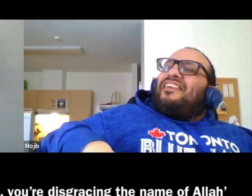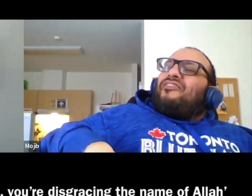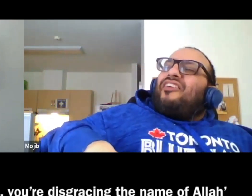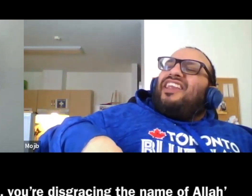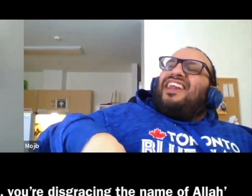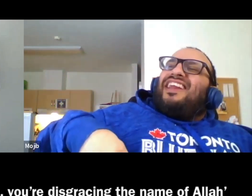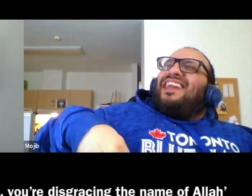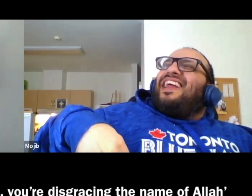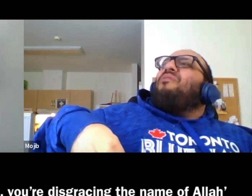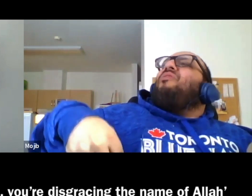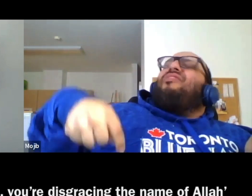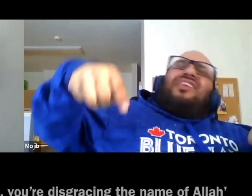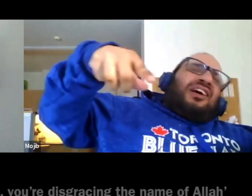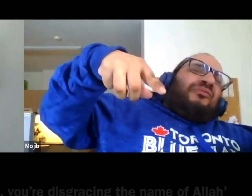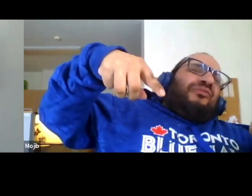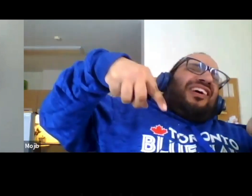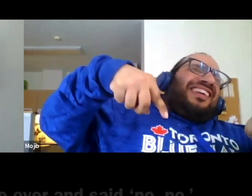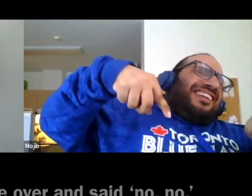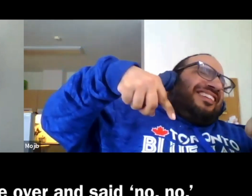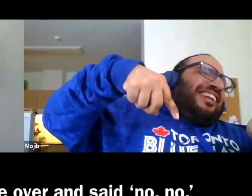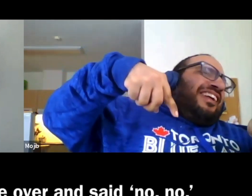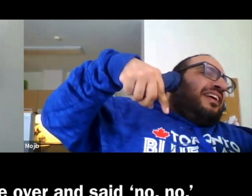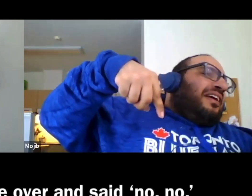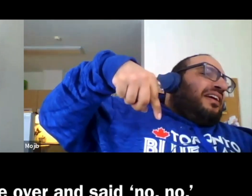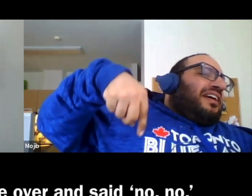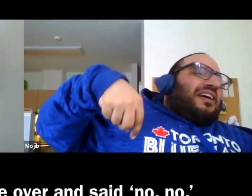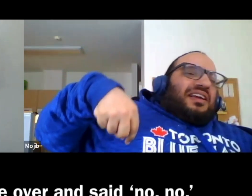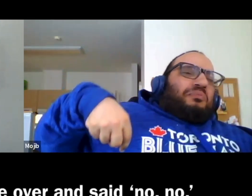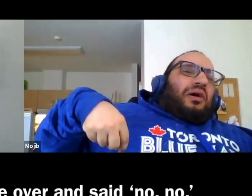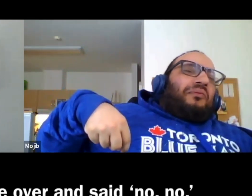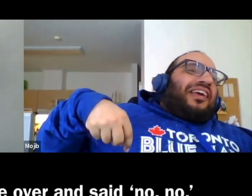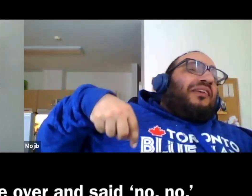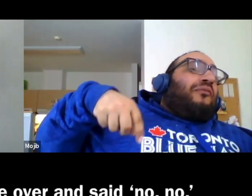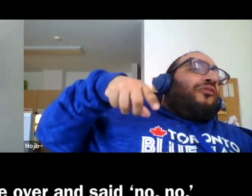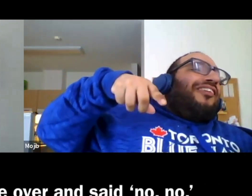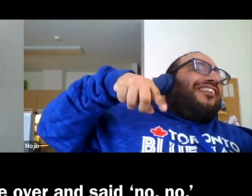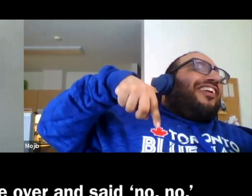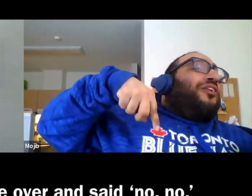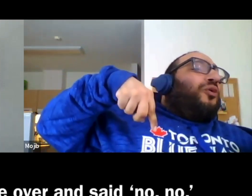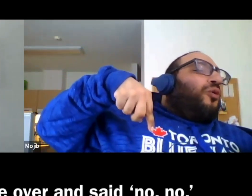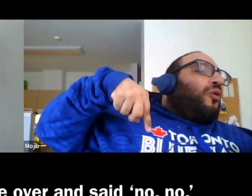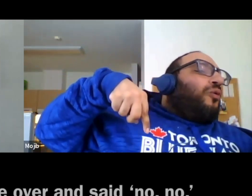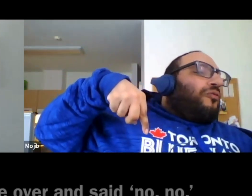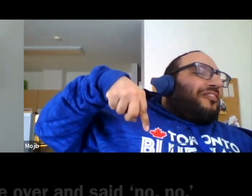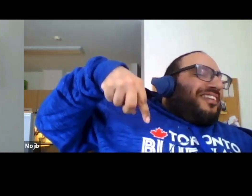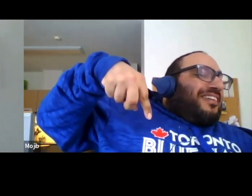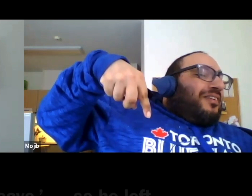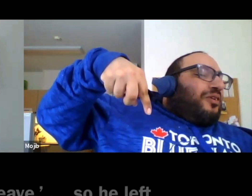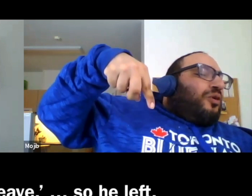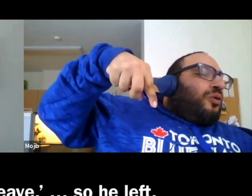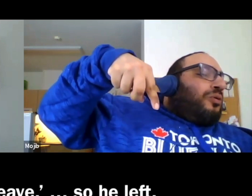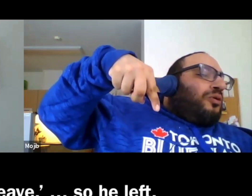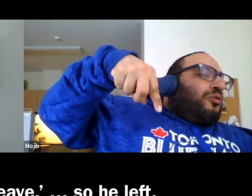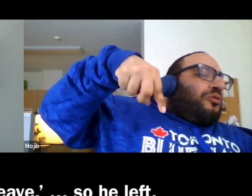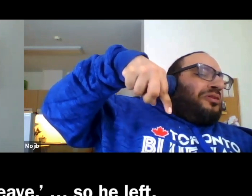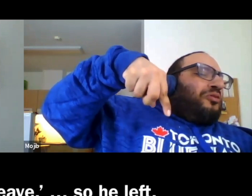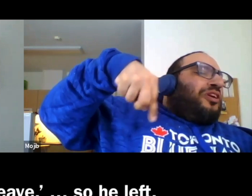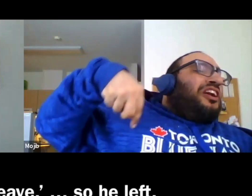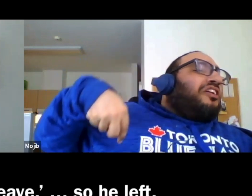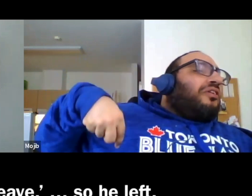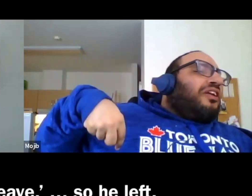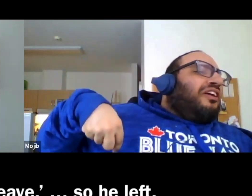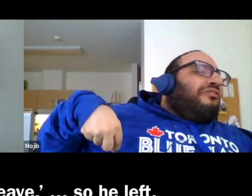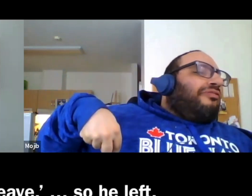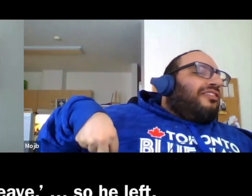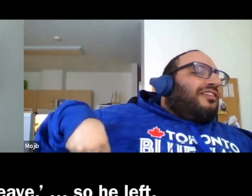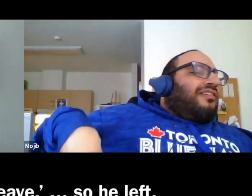You're disgracing the name of Allah finally. Imam came over and said, no, you